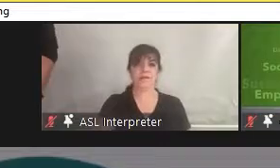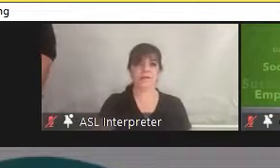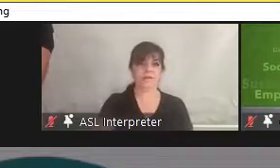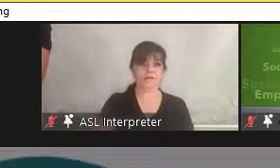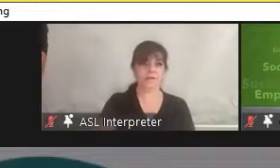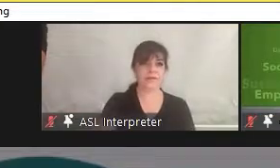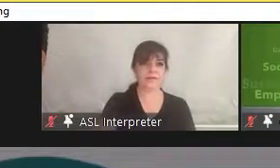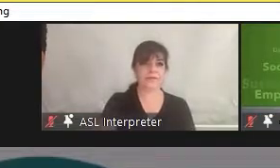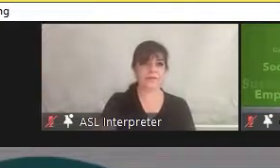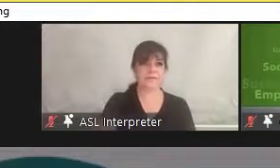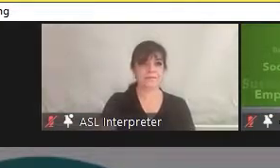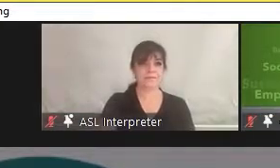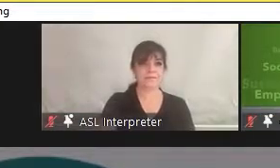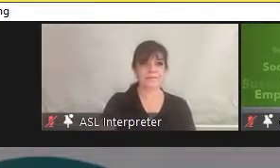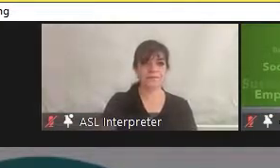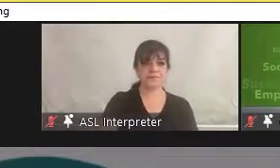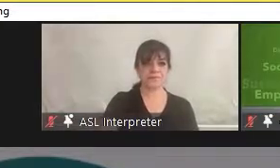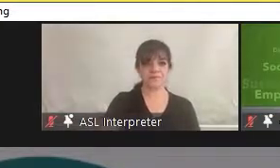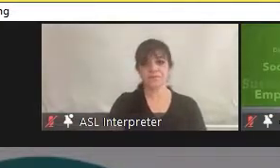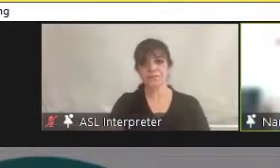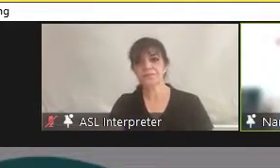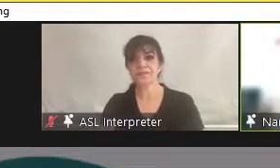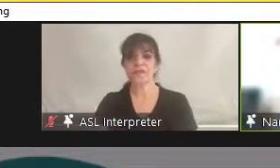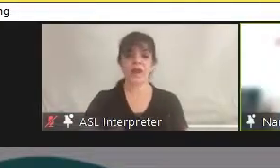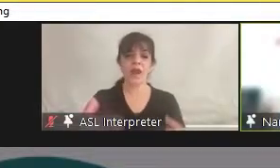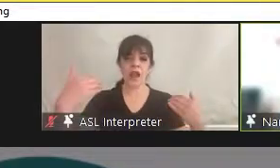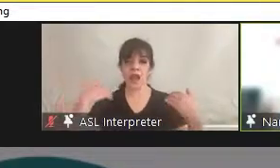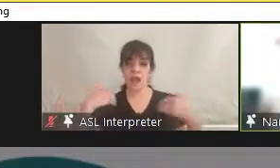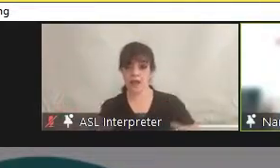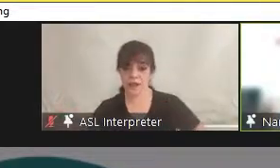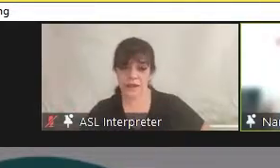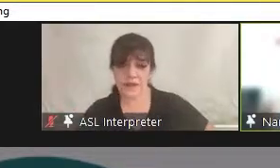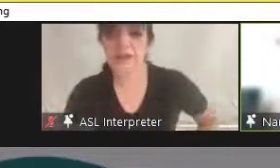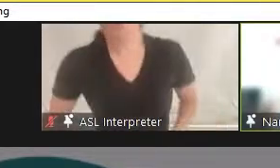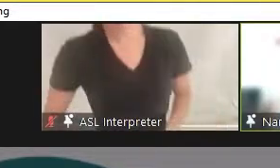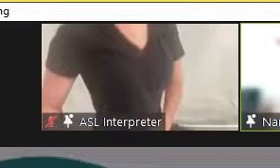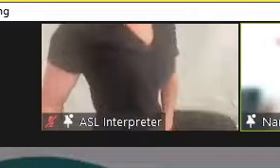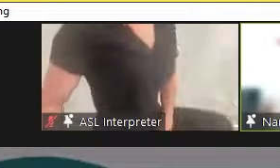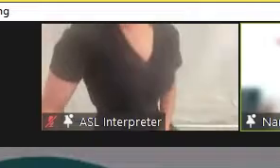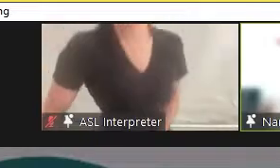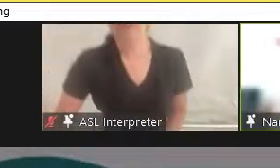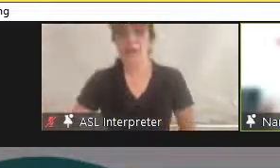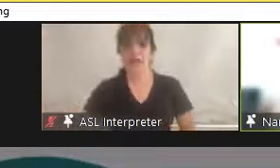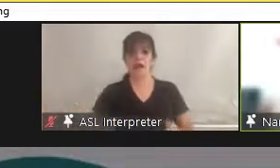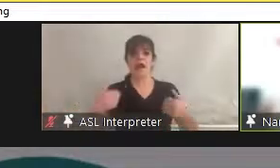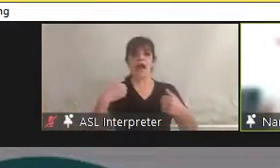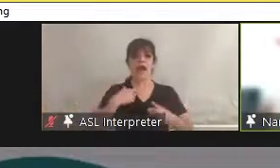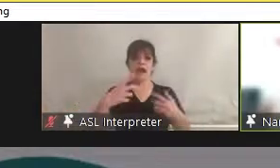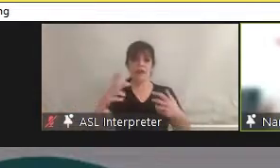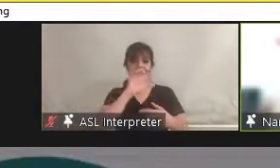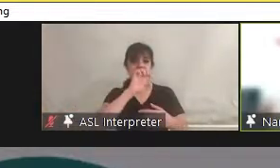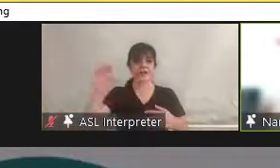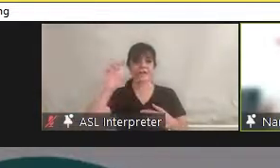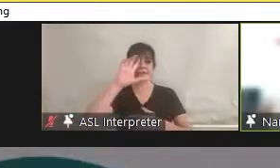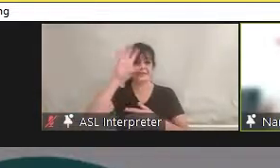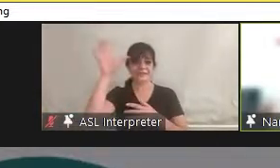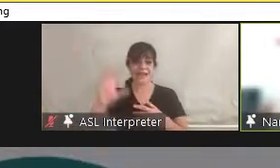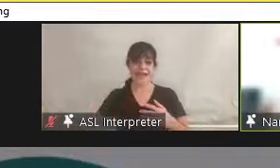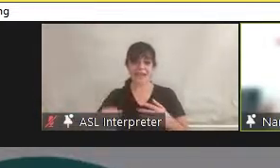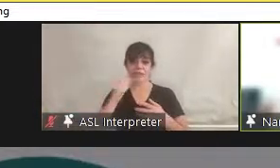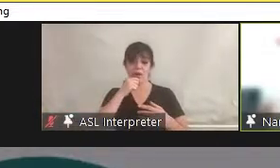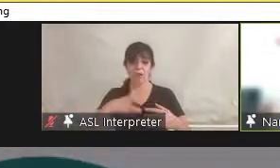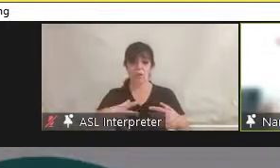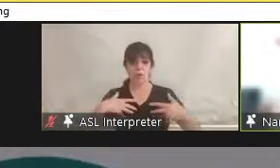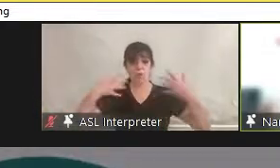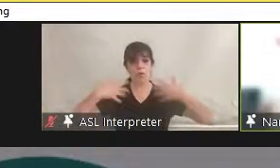Bank. I'm an East Asian woman with a medium-length brownish hair, and also wearing today a blue